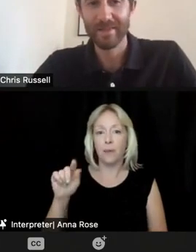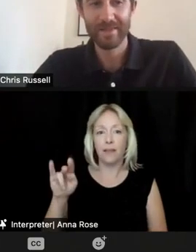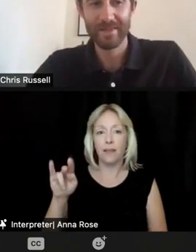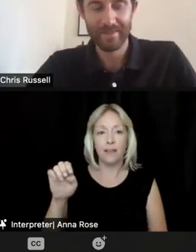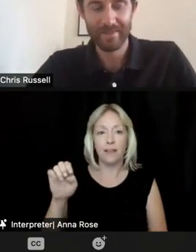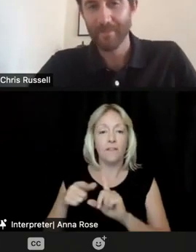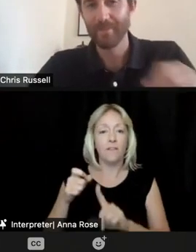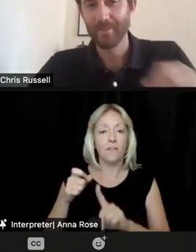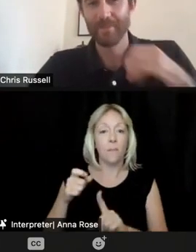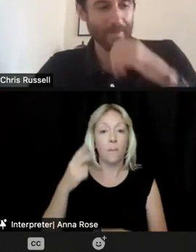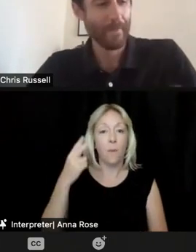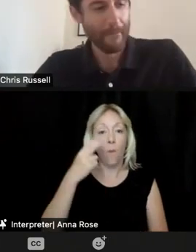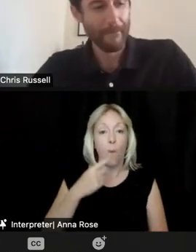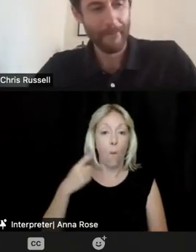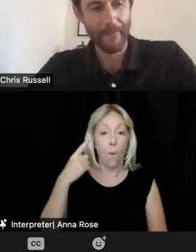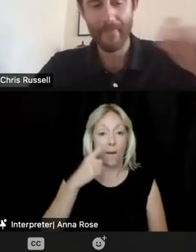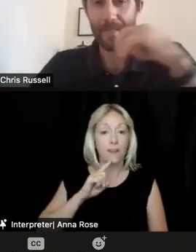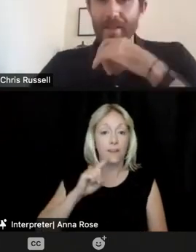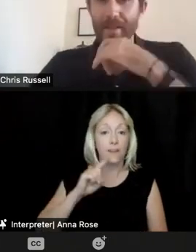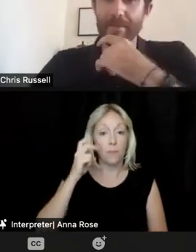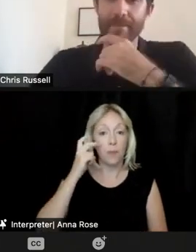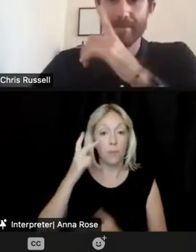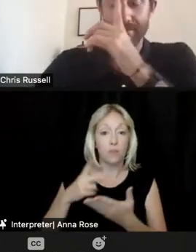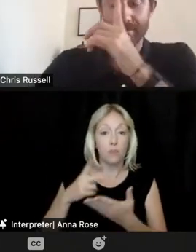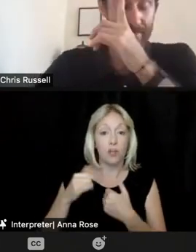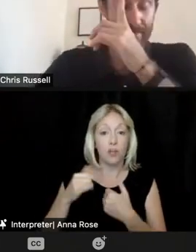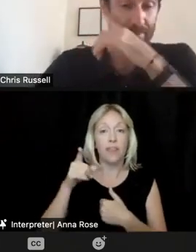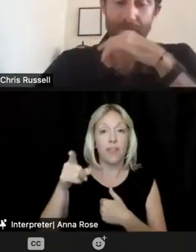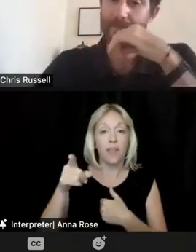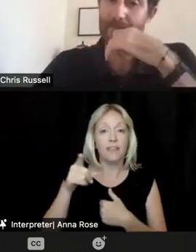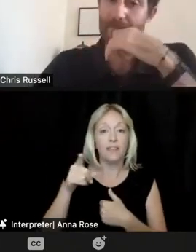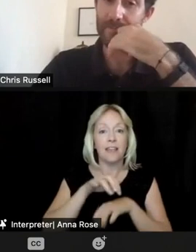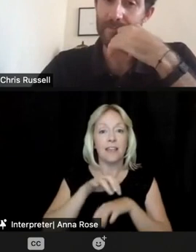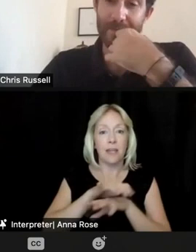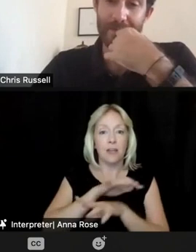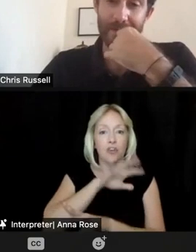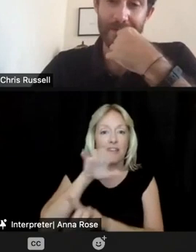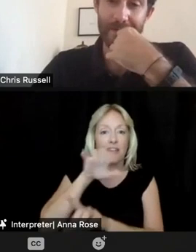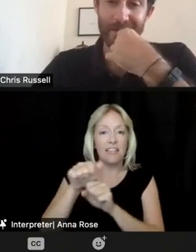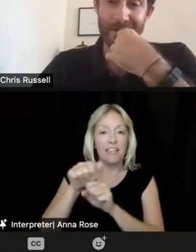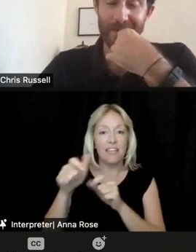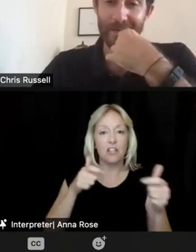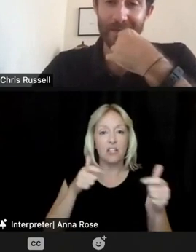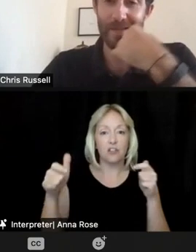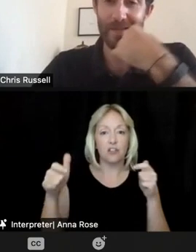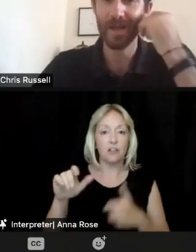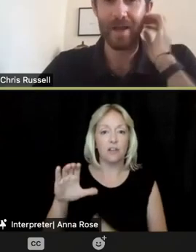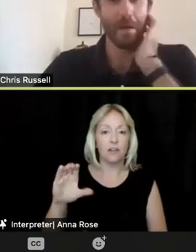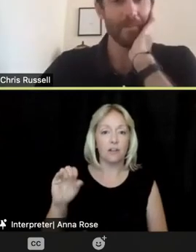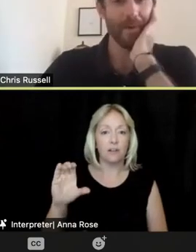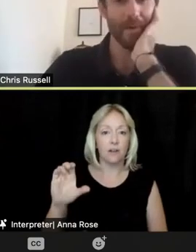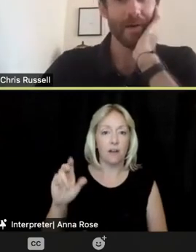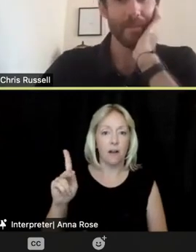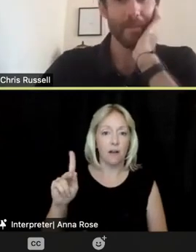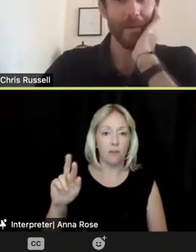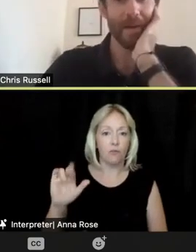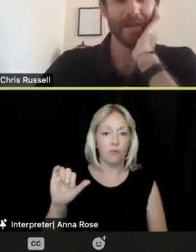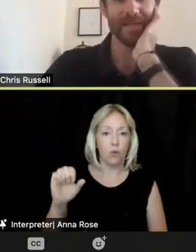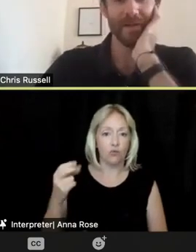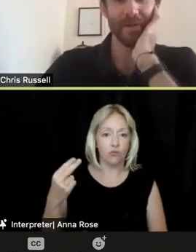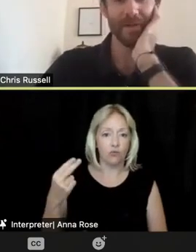Hawaii Deafblind Project. It is a spider eating a giant cockroach. Yeah. You're